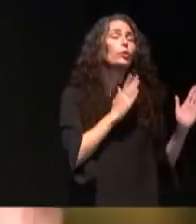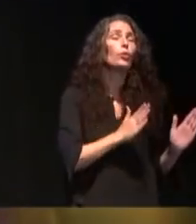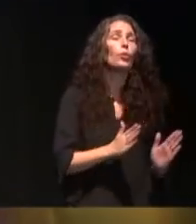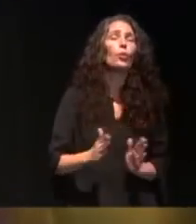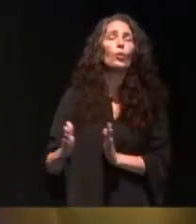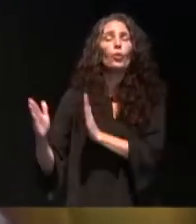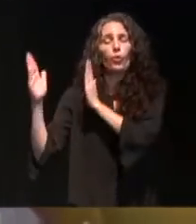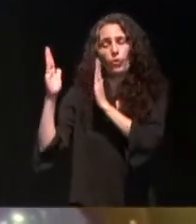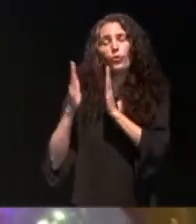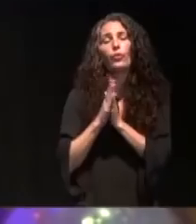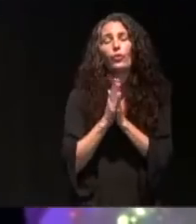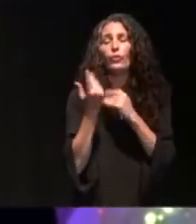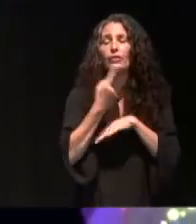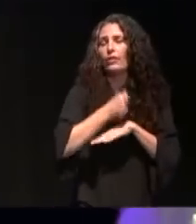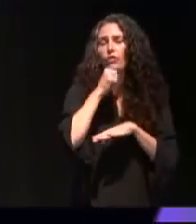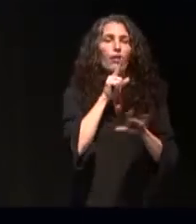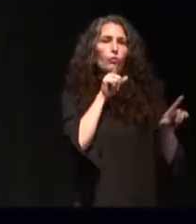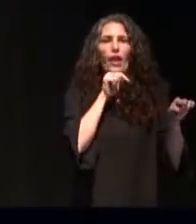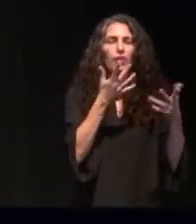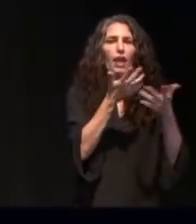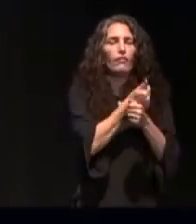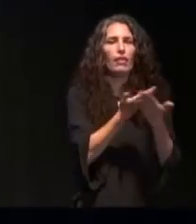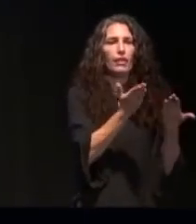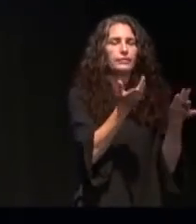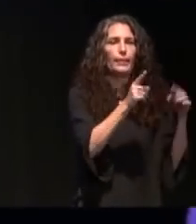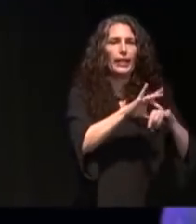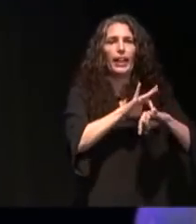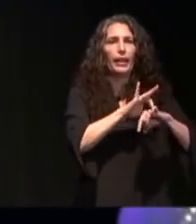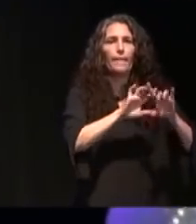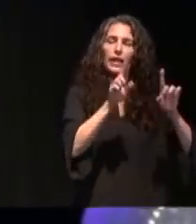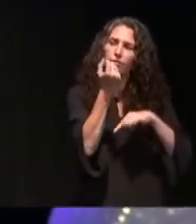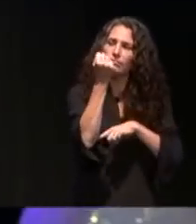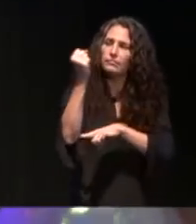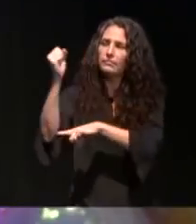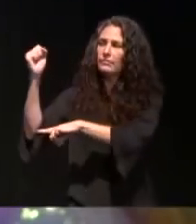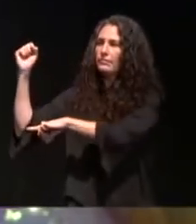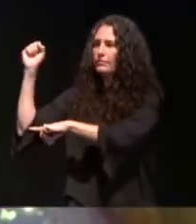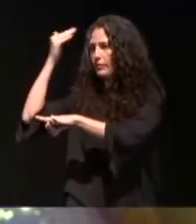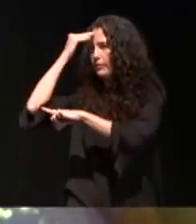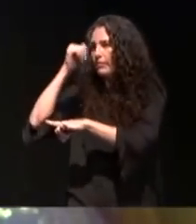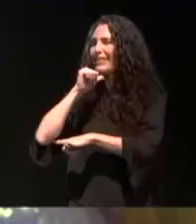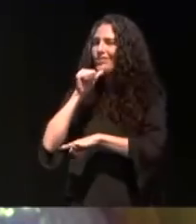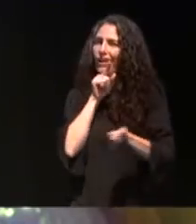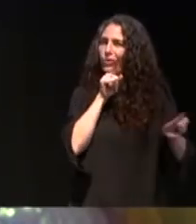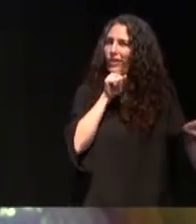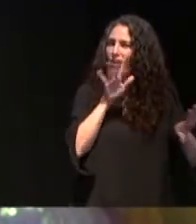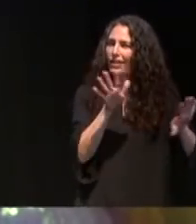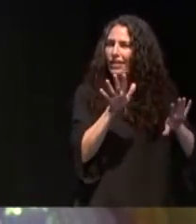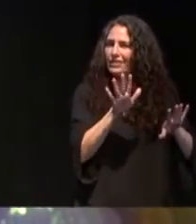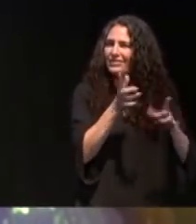becomes the order of your day. You're not merely a reactionary to what's happening in the planet. You are a revolutionary because of your non-reactivity